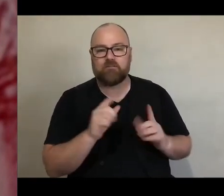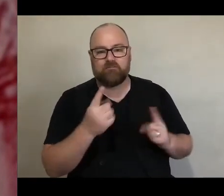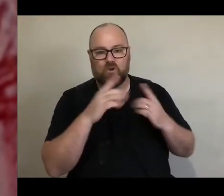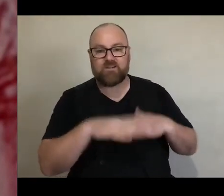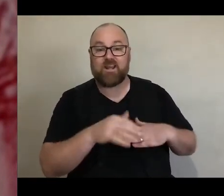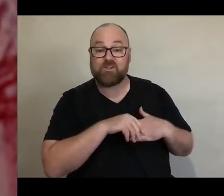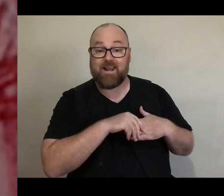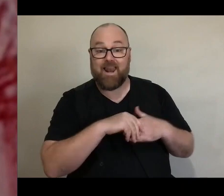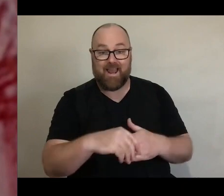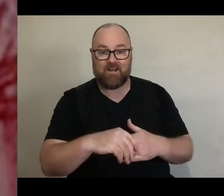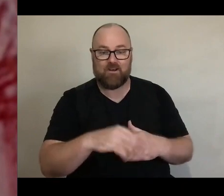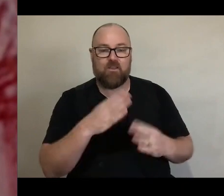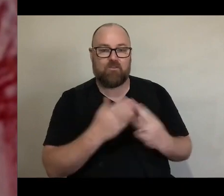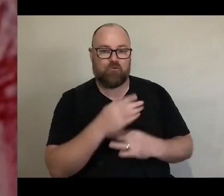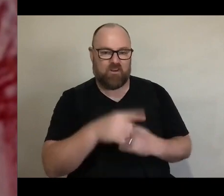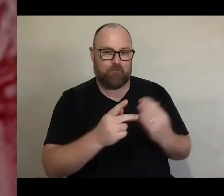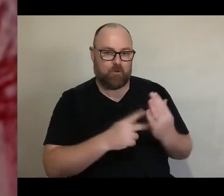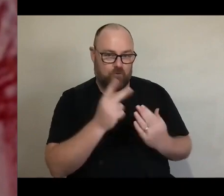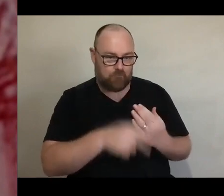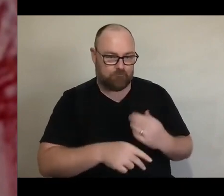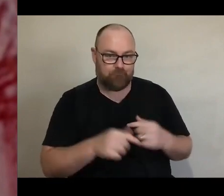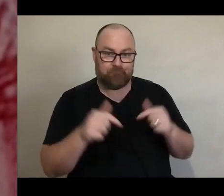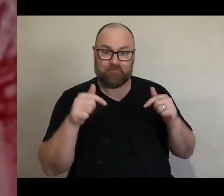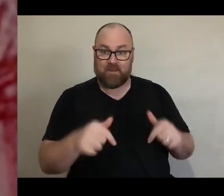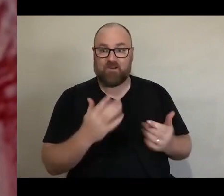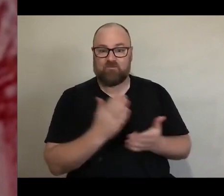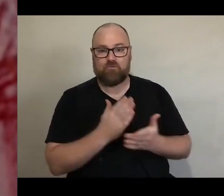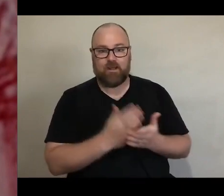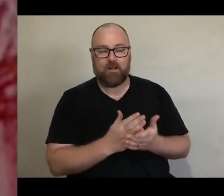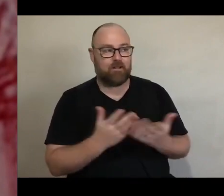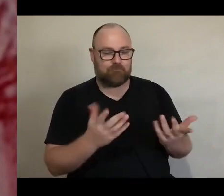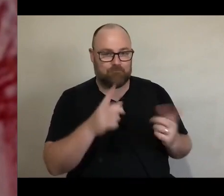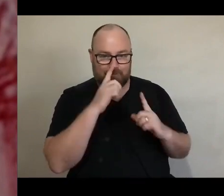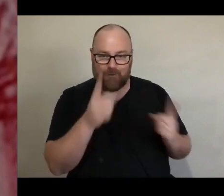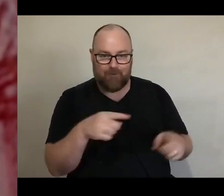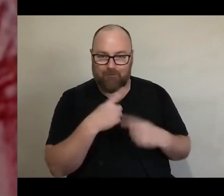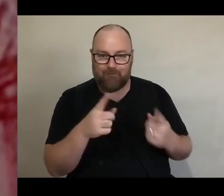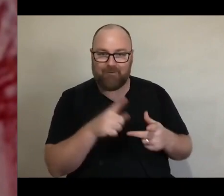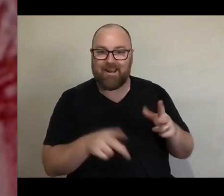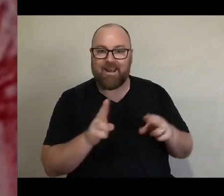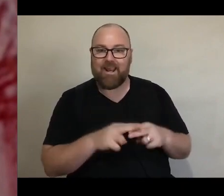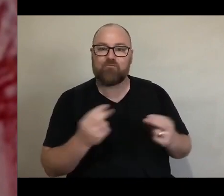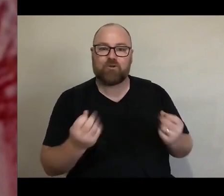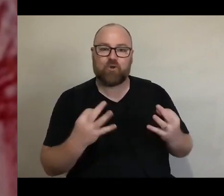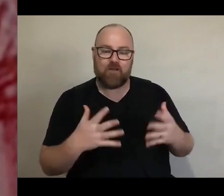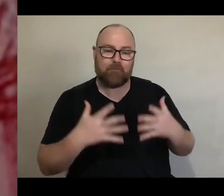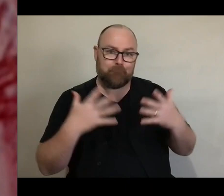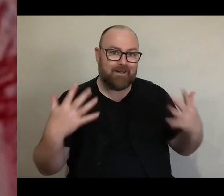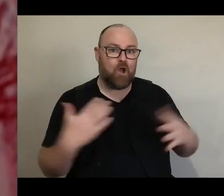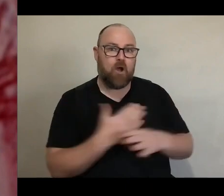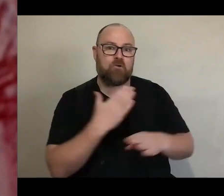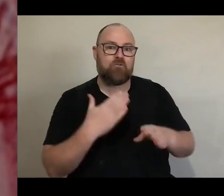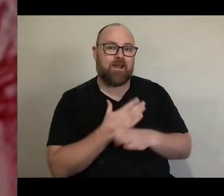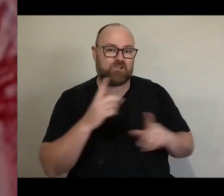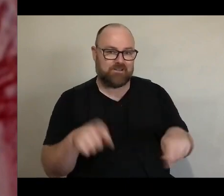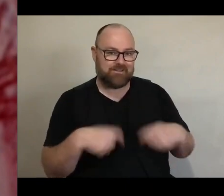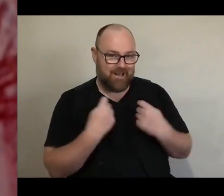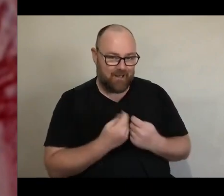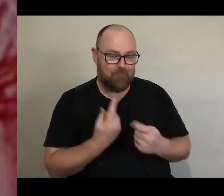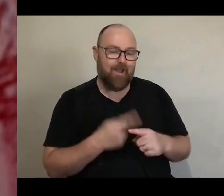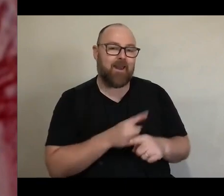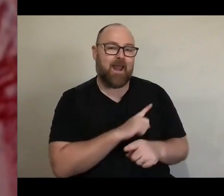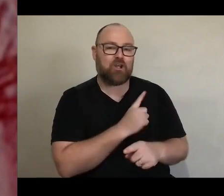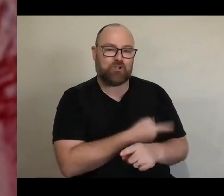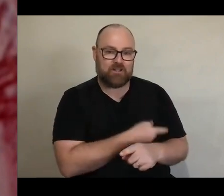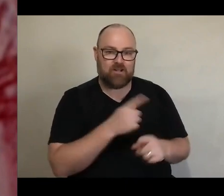program. Programs like this also don't happen without an enormous operational team and energy behind it. So many